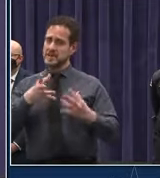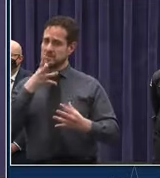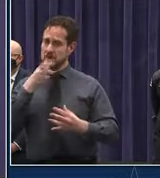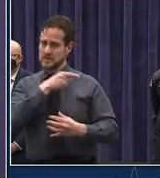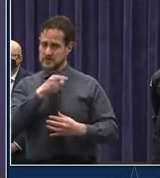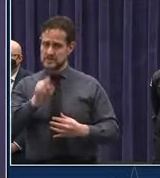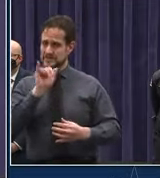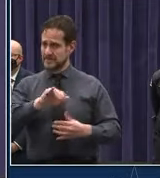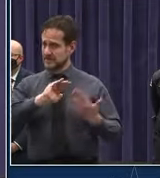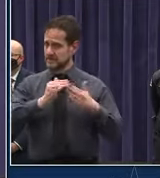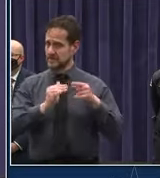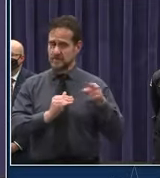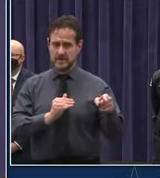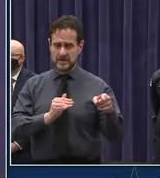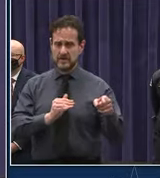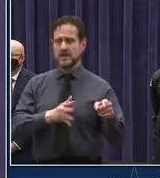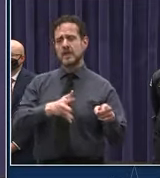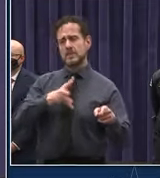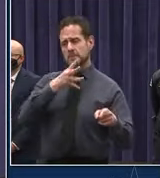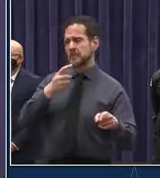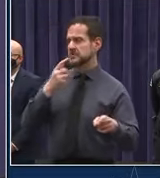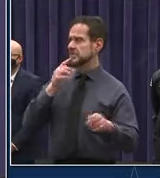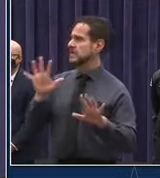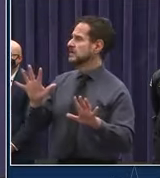everything in our power to make that happen.